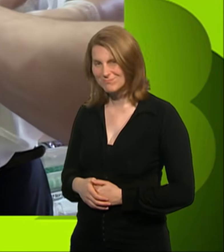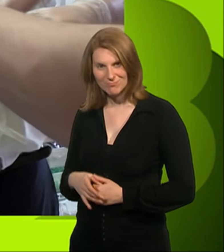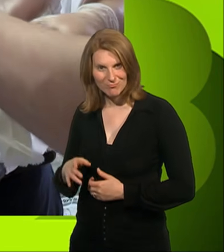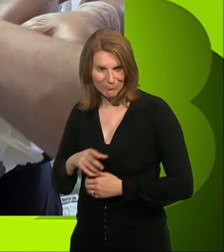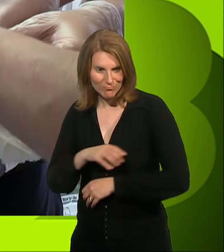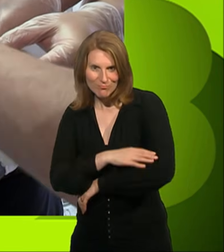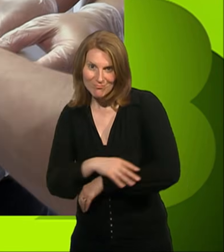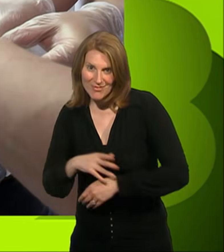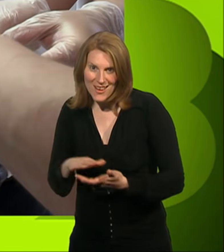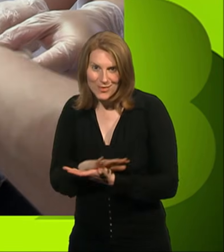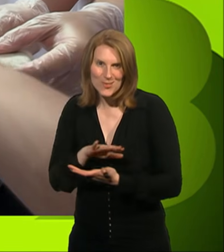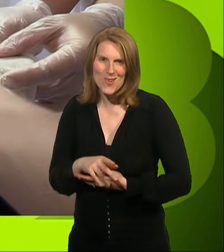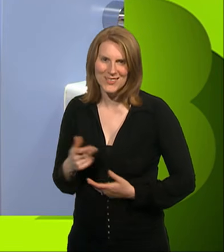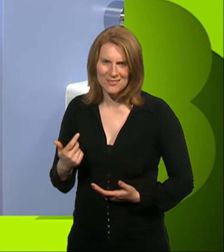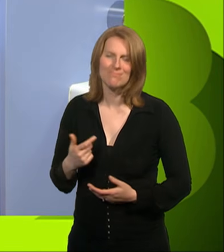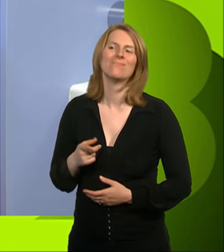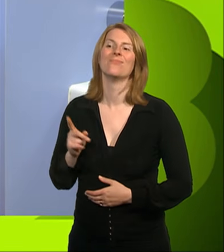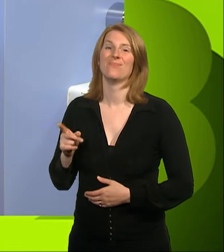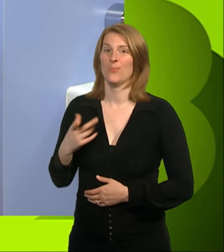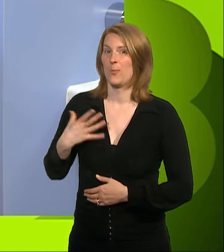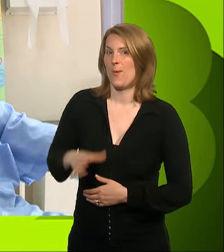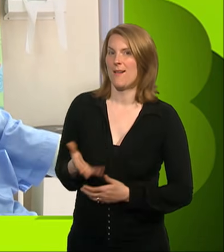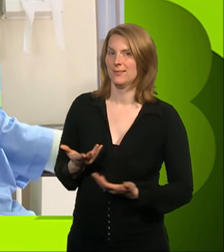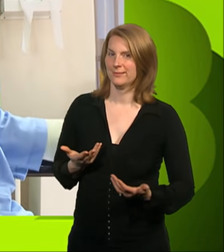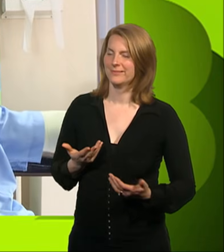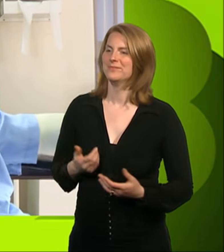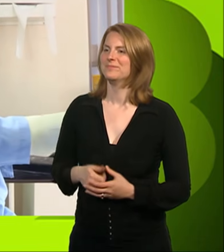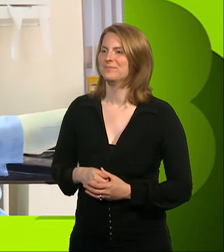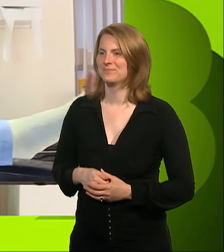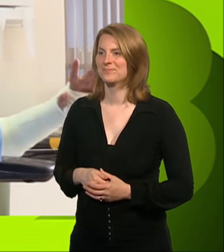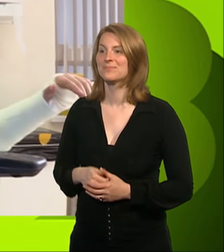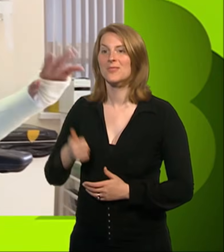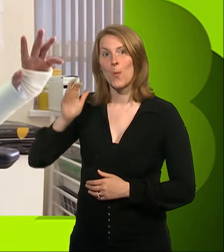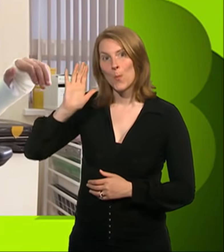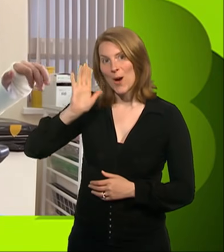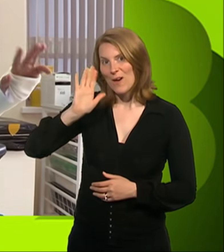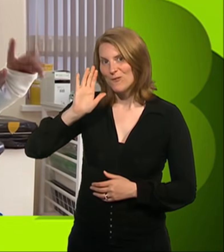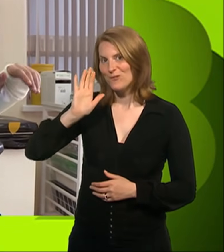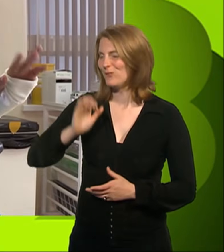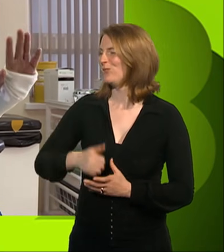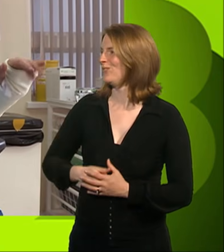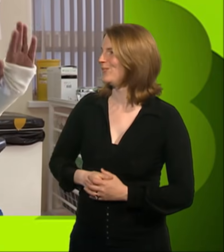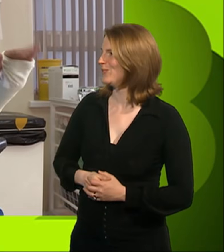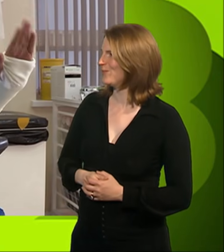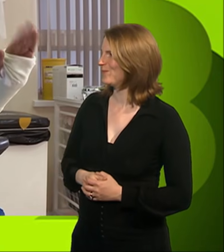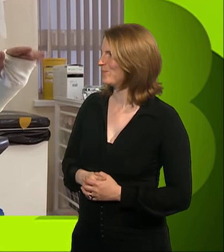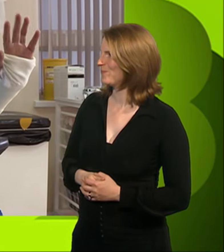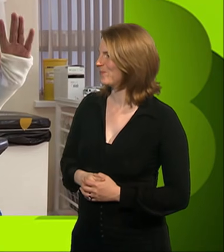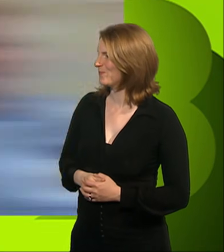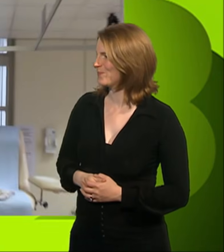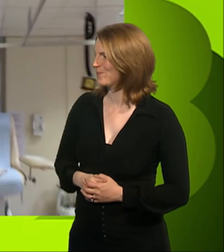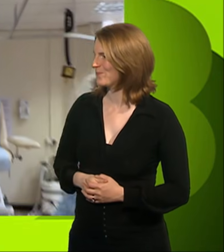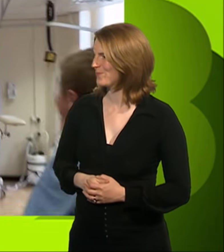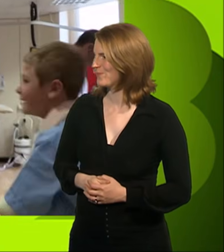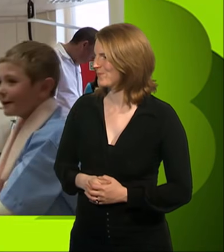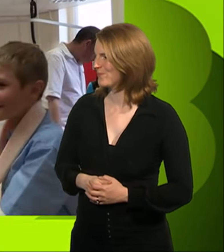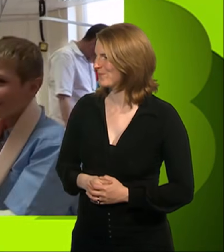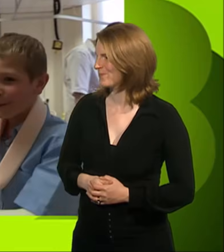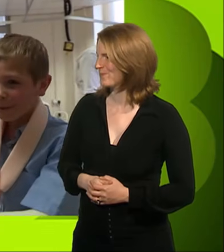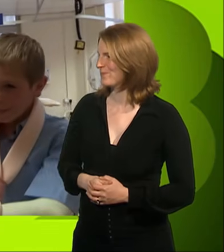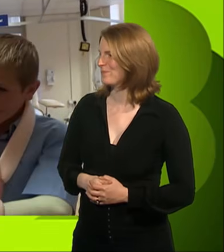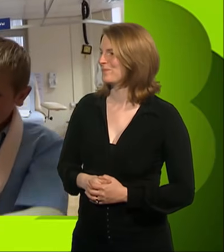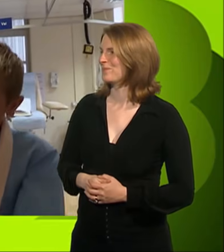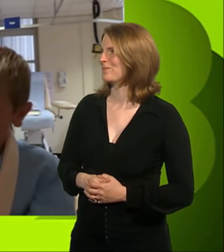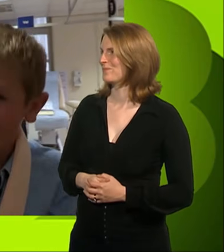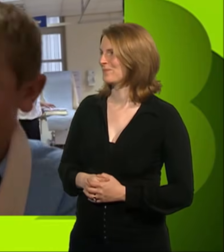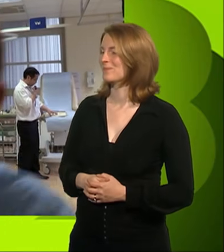you? Yeah. This is what Charlie wanted. Go on, give us a big wave. Well, that'll have to do. And there we are, all done.